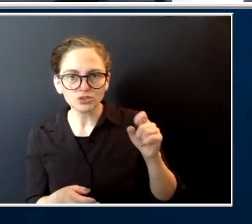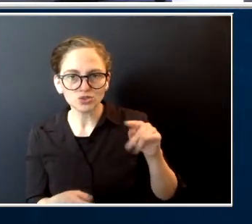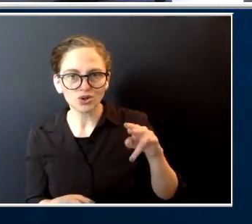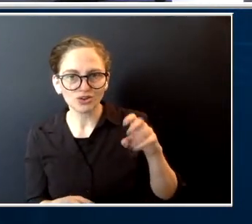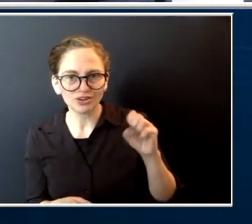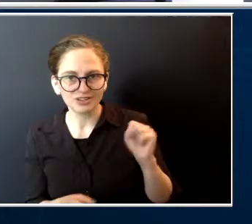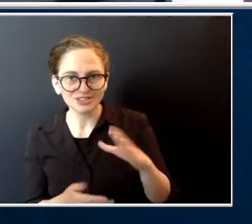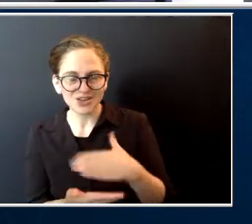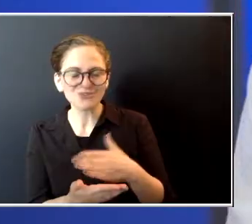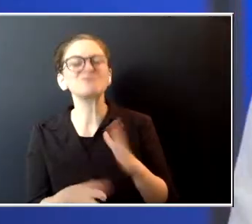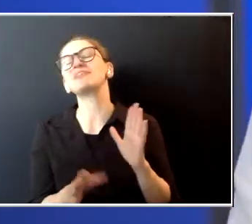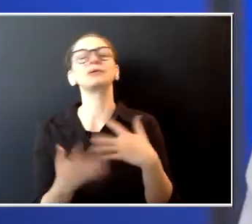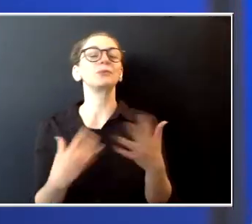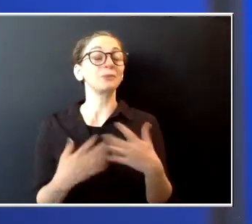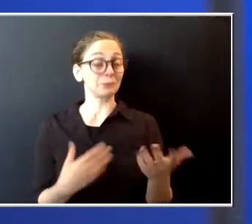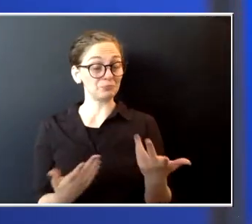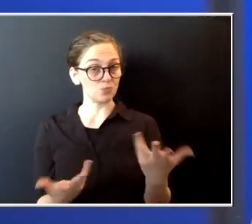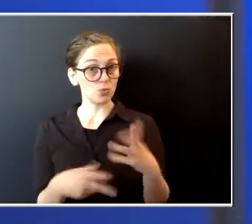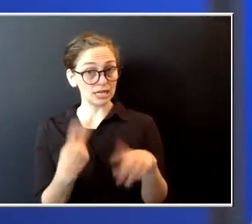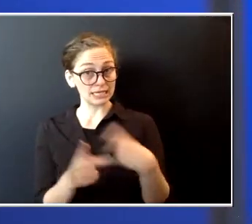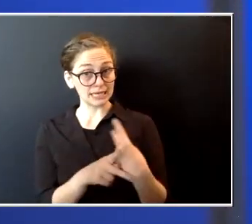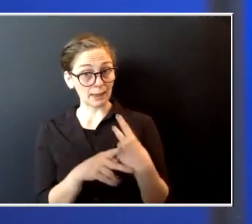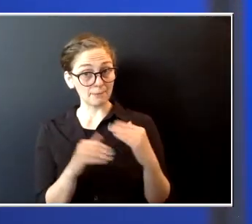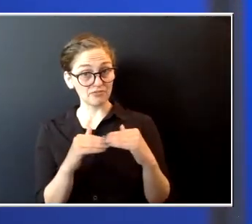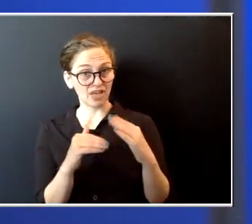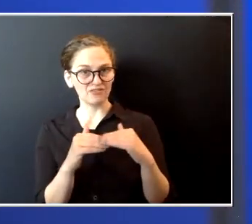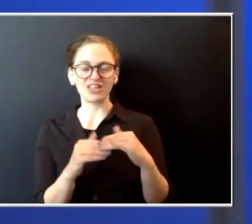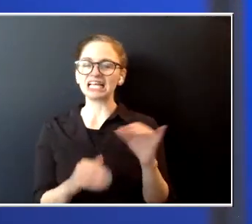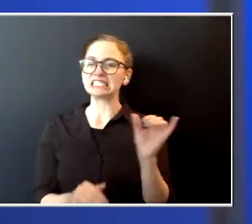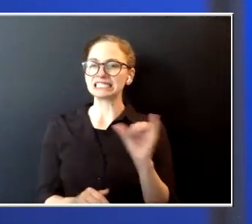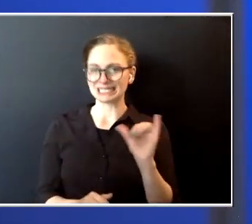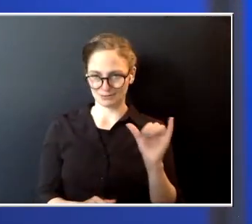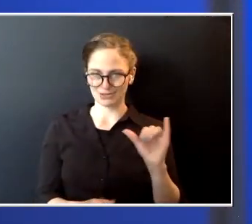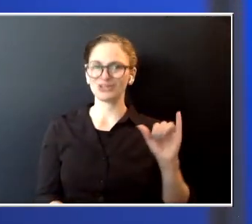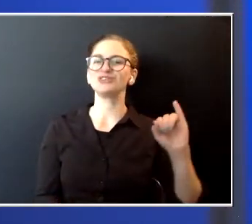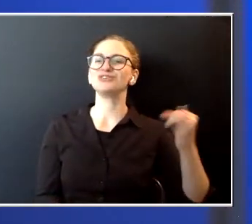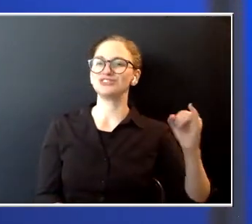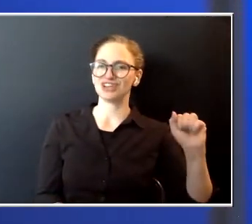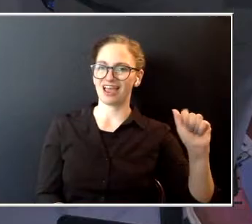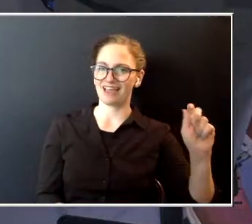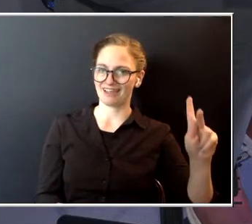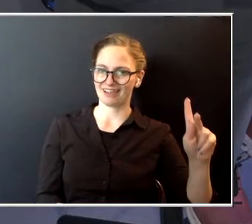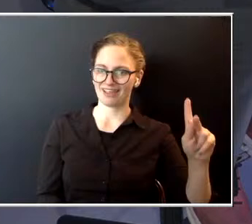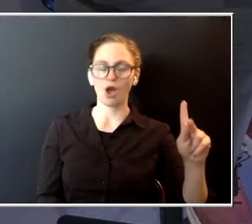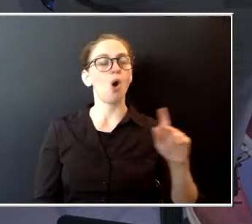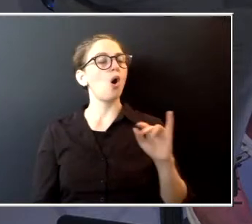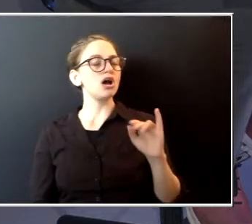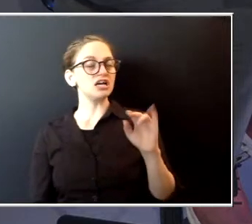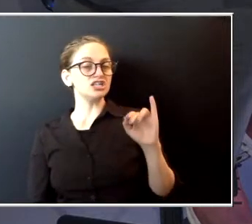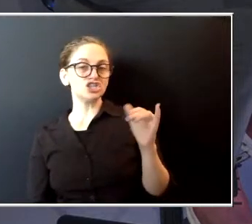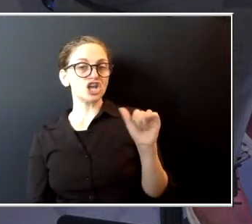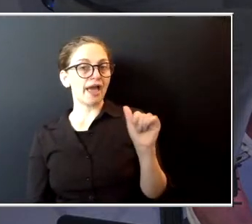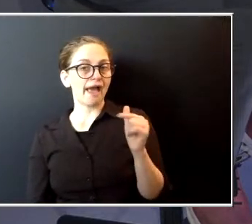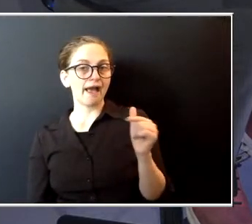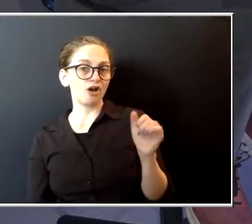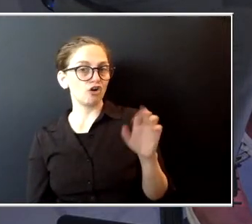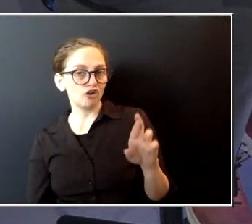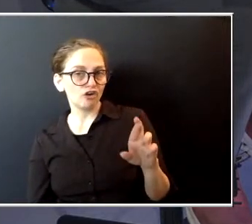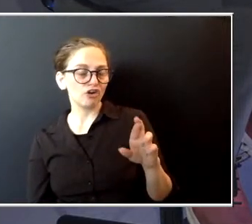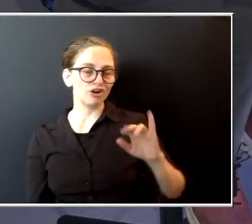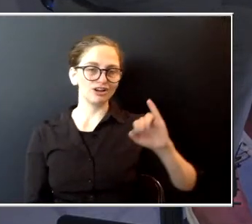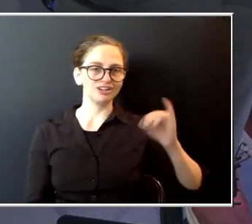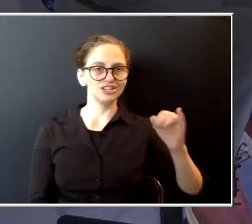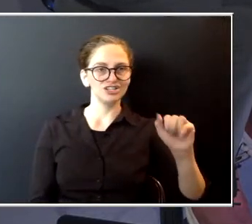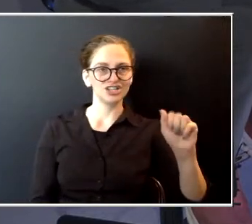had a very similar valve that Jack had. All right, yes. Mick Jagger. Okay. Yeah. Jack. There's anything about the J's here? I still can't play the guitar.